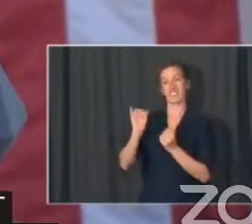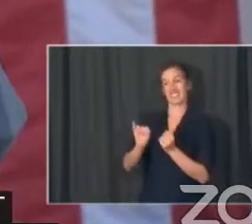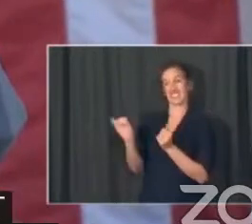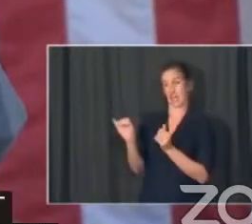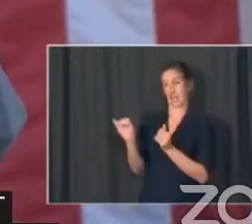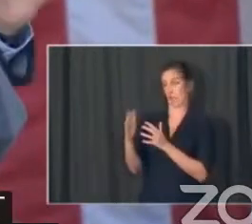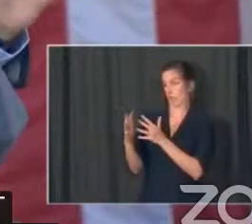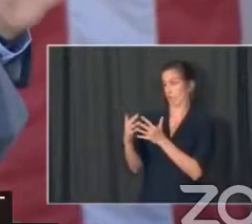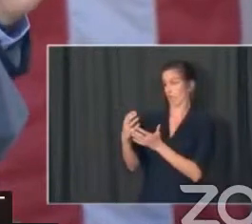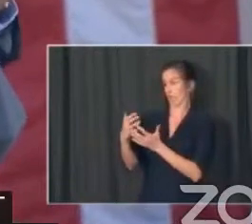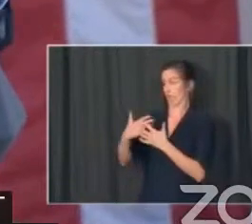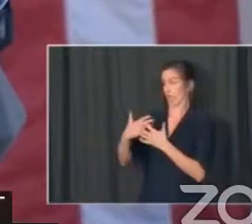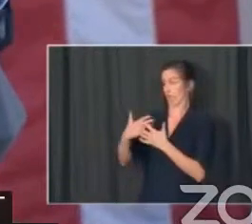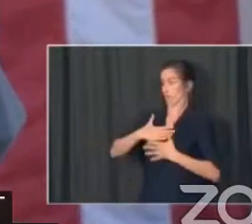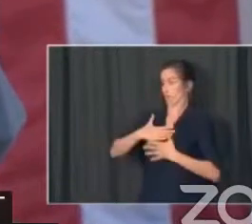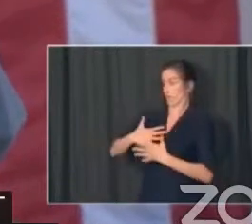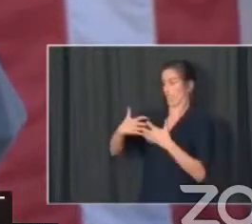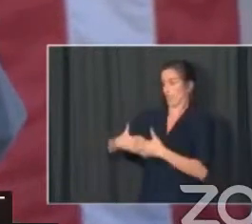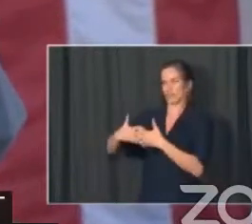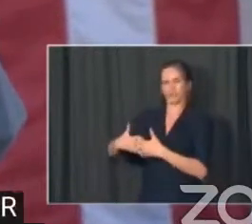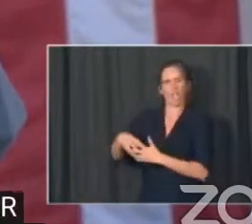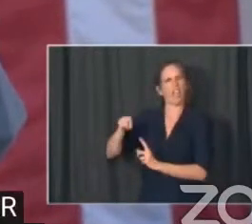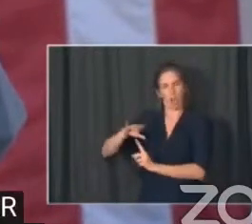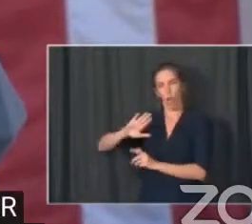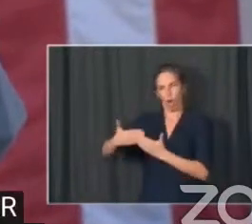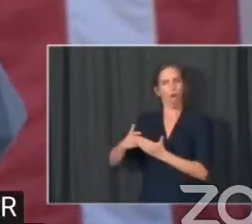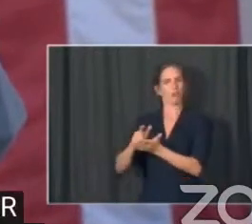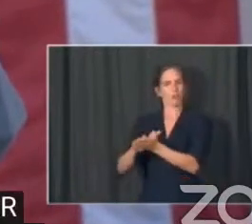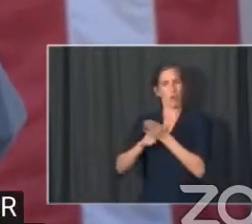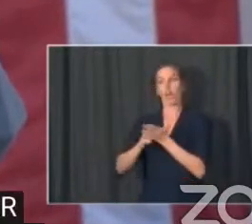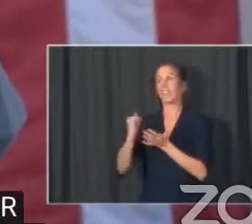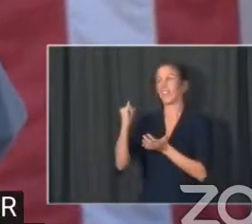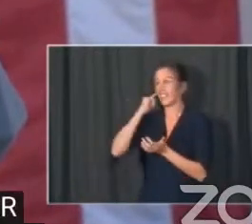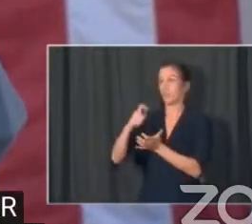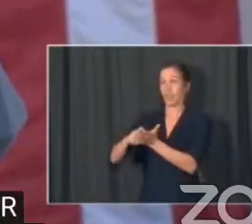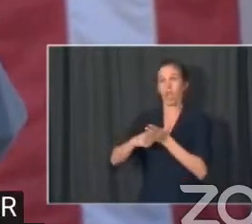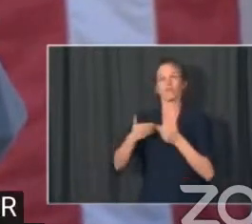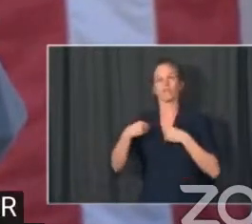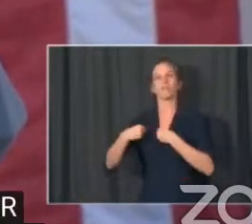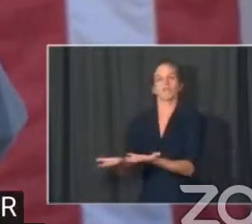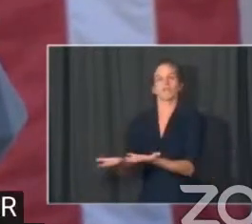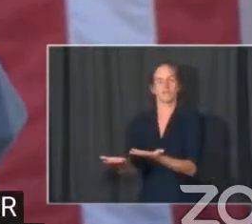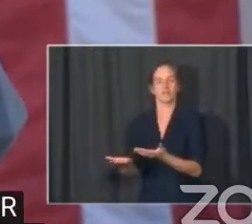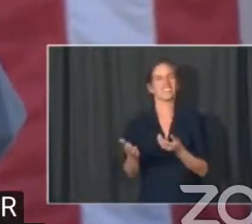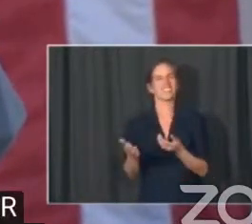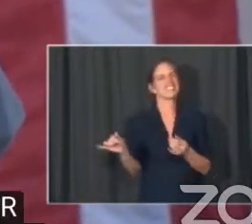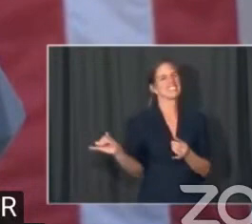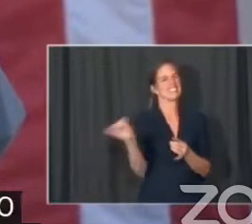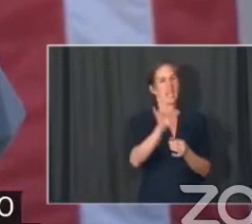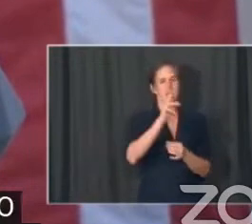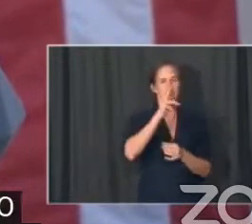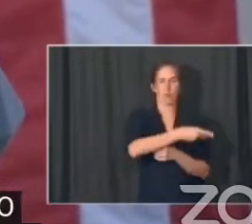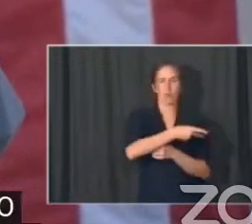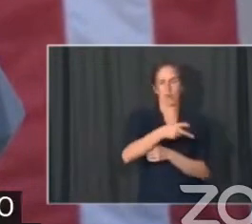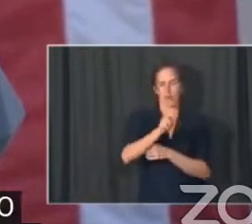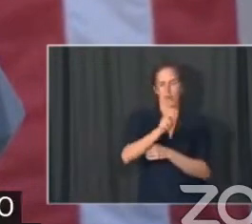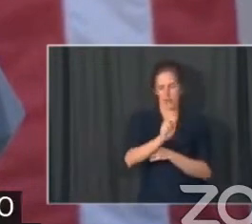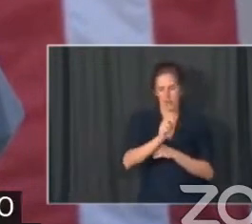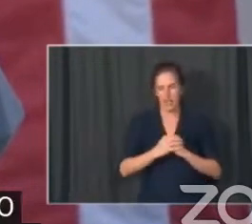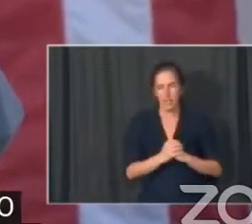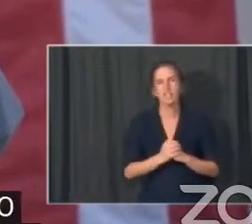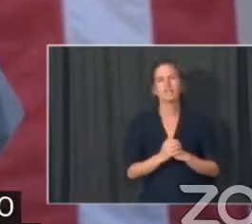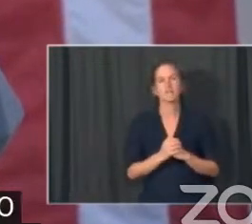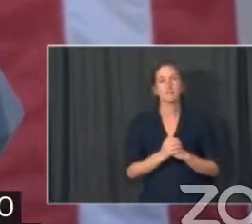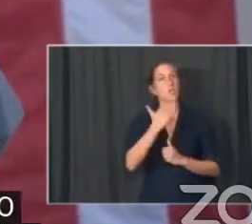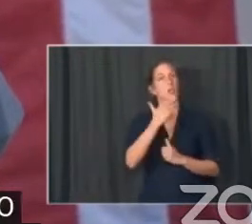a señor ventilator. No American who's presidente, ever required an ICU tenemos bed cifras has ever extraordinarias been que ningún denied an americano ICU bed. ha So requerido, the good news que haya requerido un today through ventilador se le ha